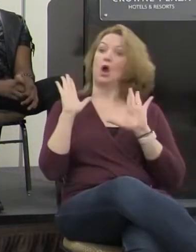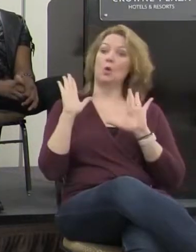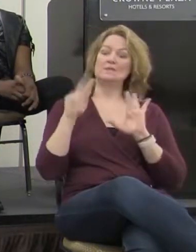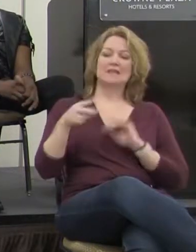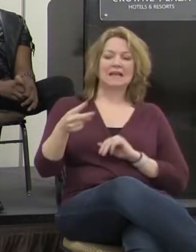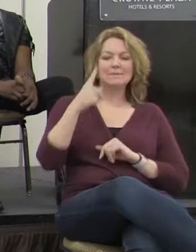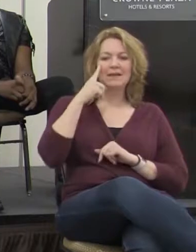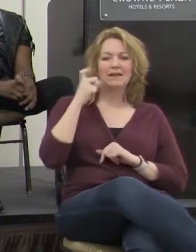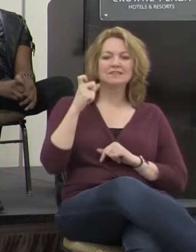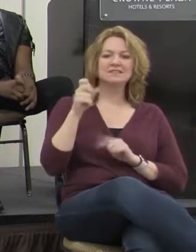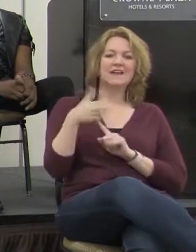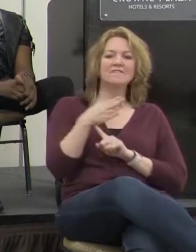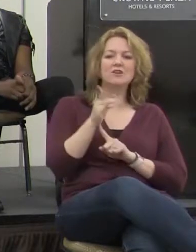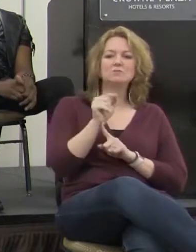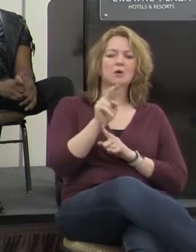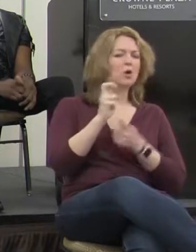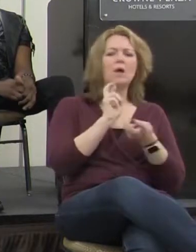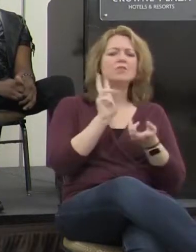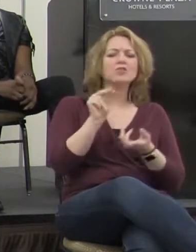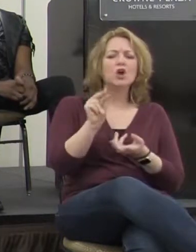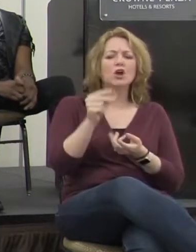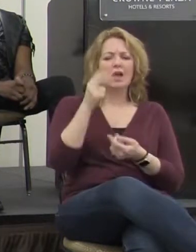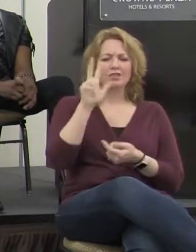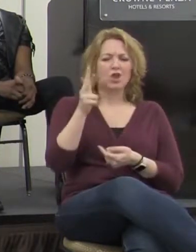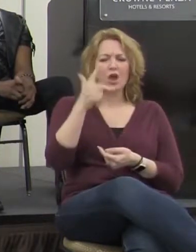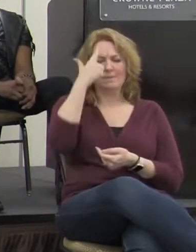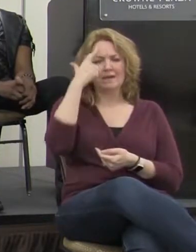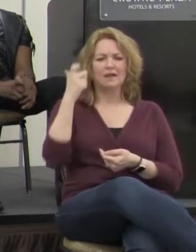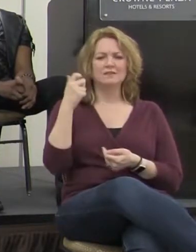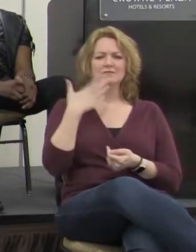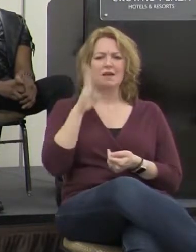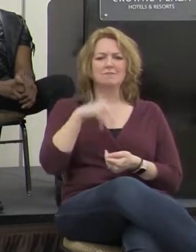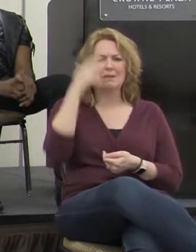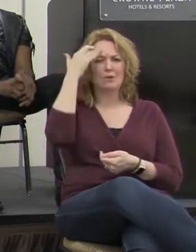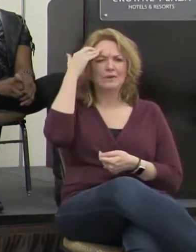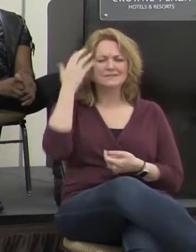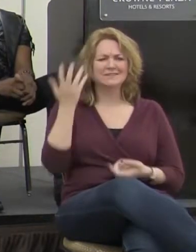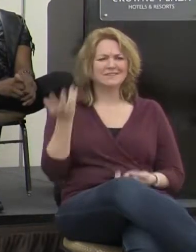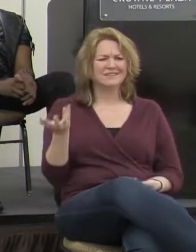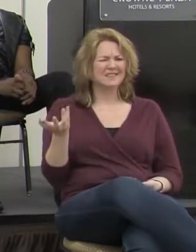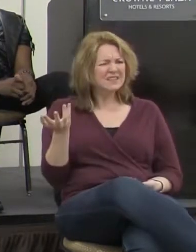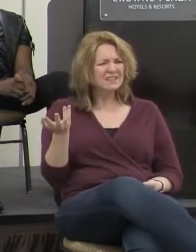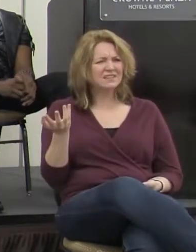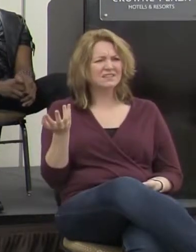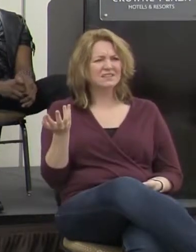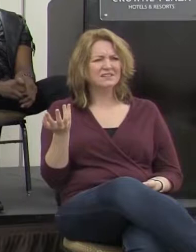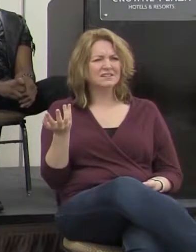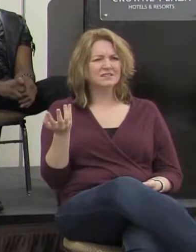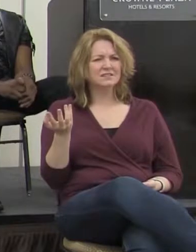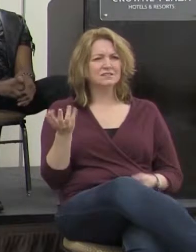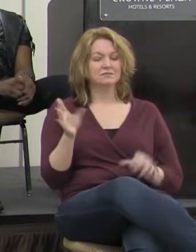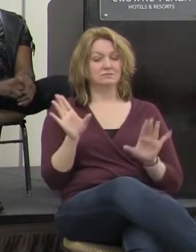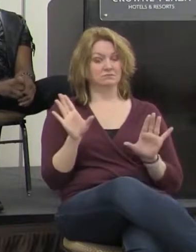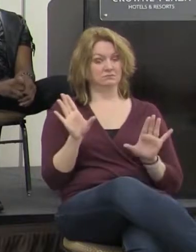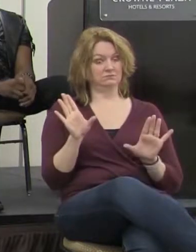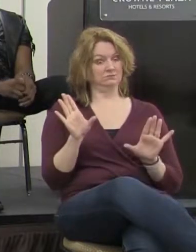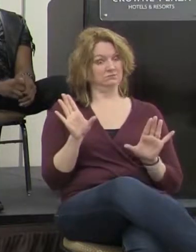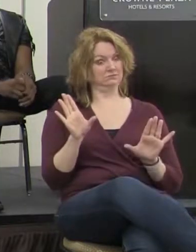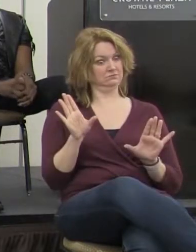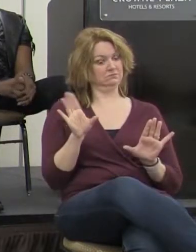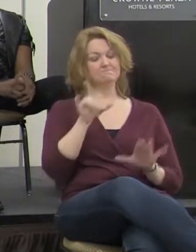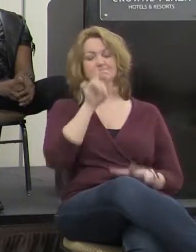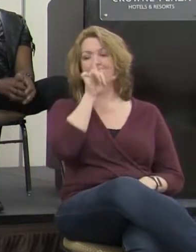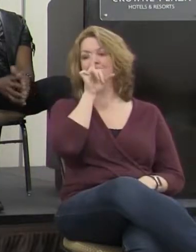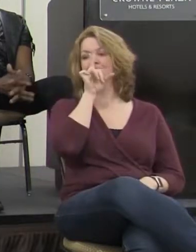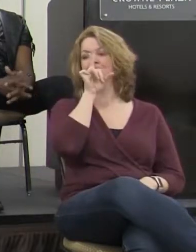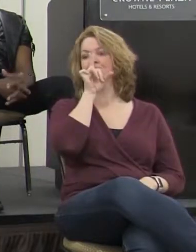second because Fishbone. No, wait, third because Bad Brains. Right. What kind of? And I'm not even going to go into it. But